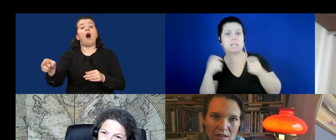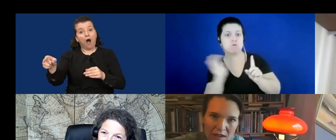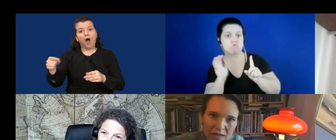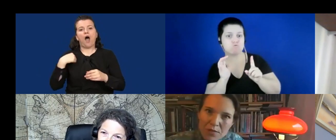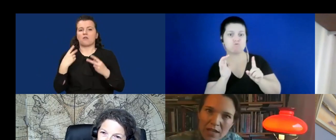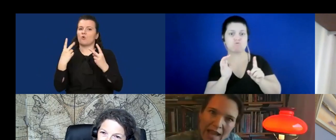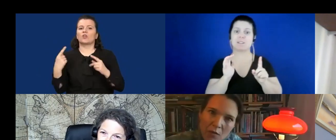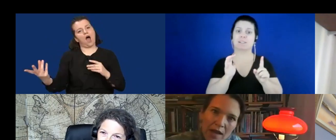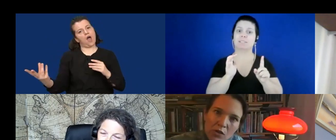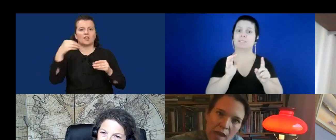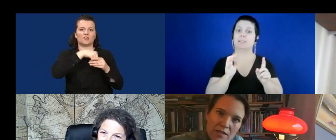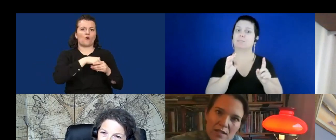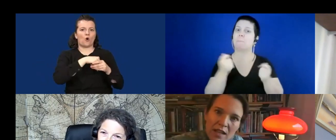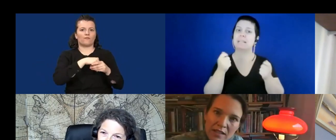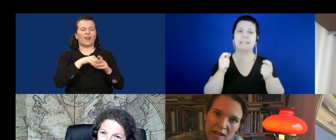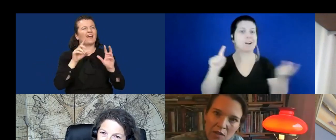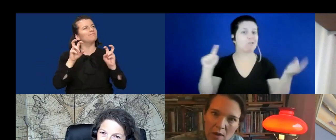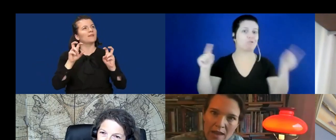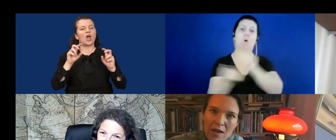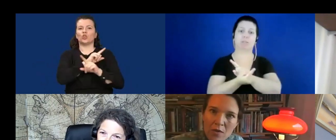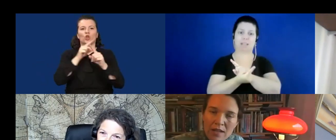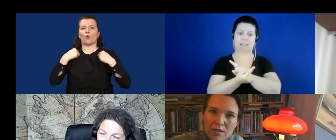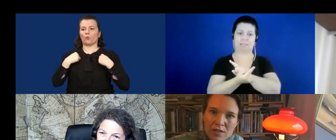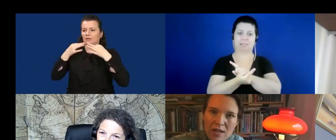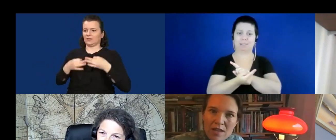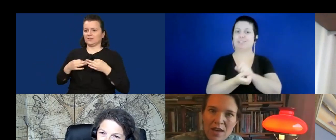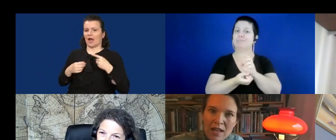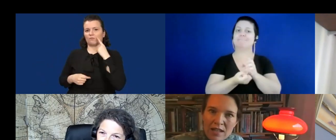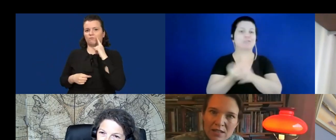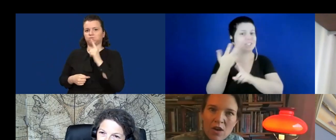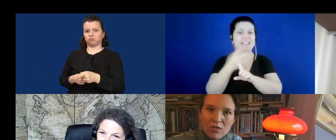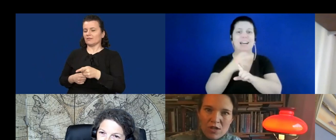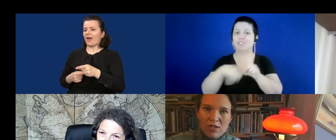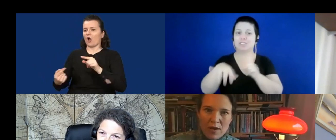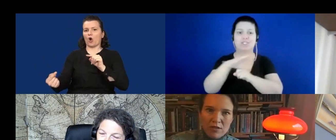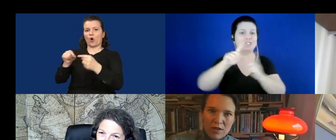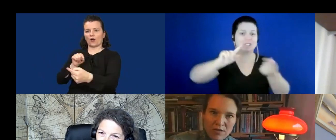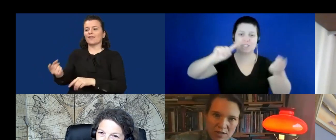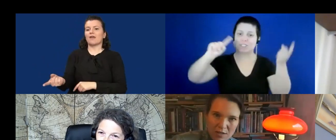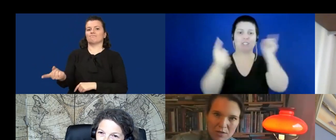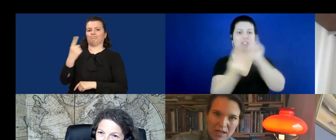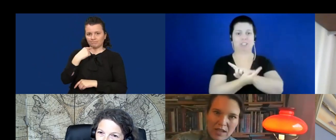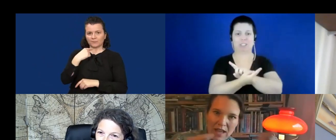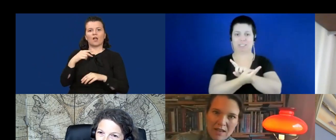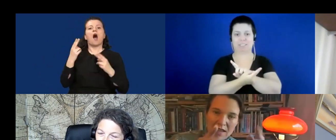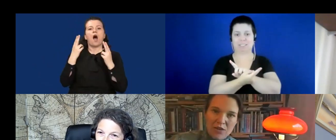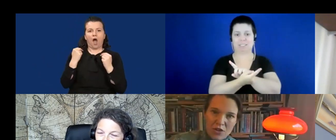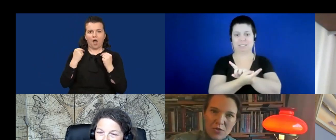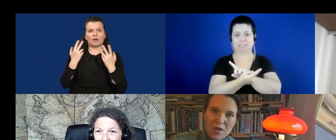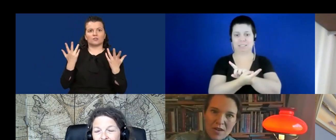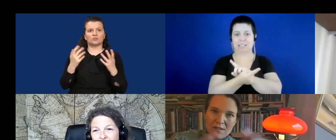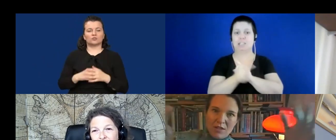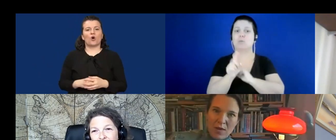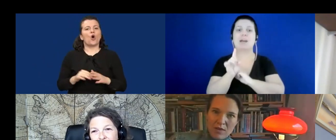need to turn things upside down. We have to create society in another way, and we need to see that it's not just a question of this particular